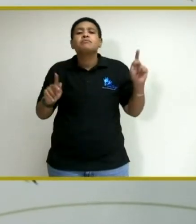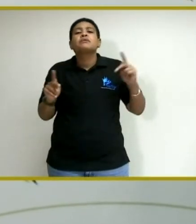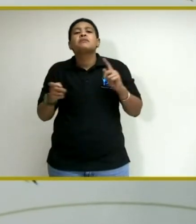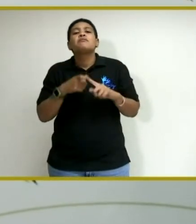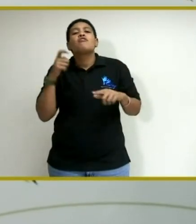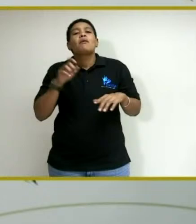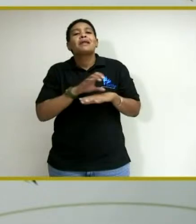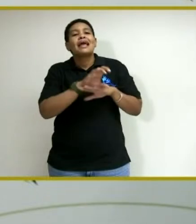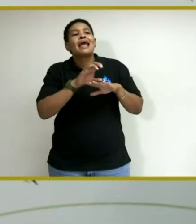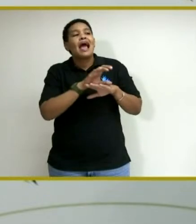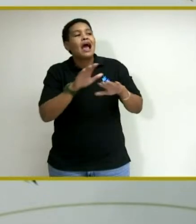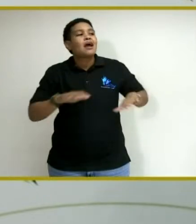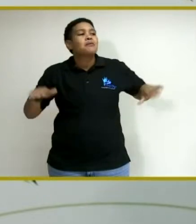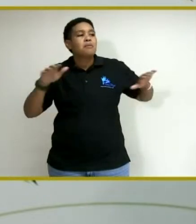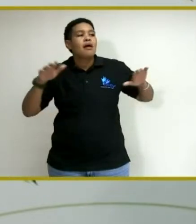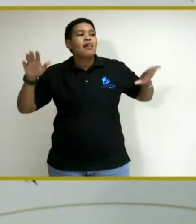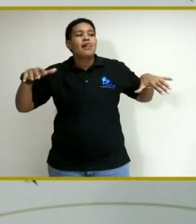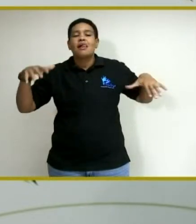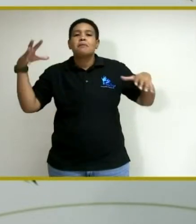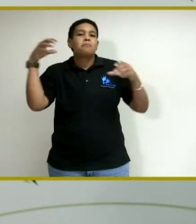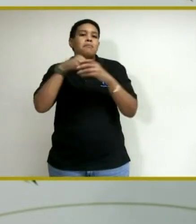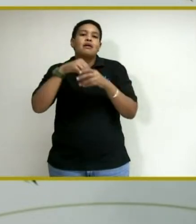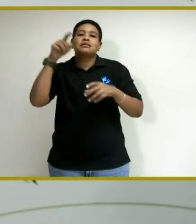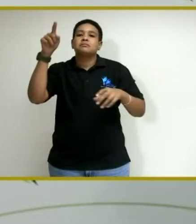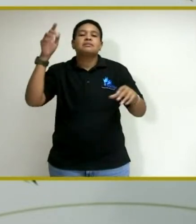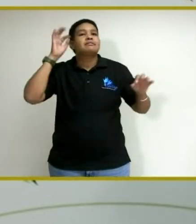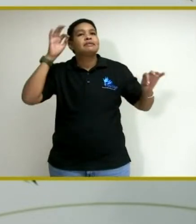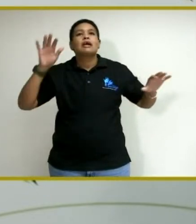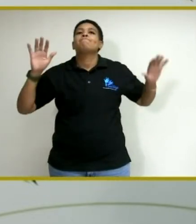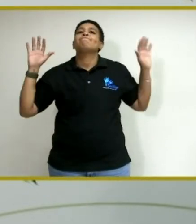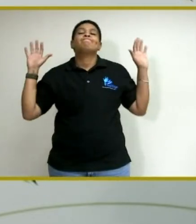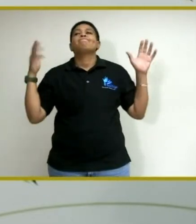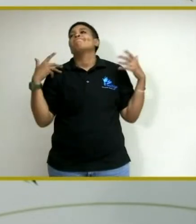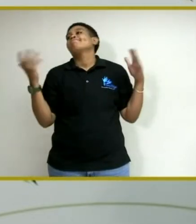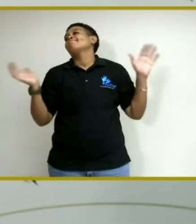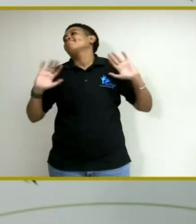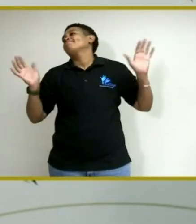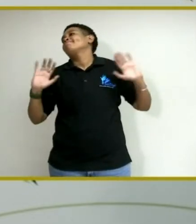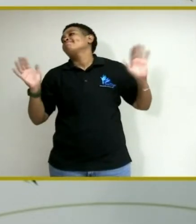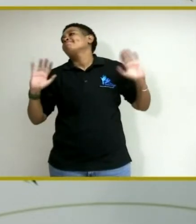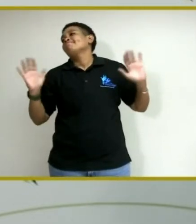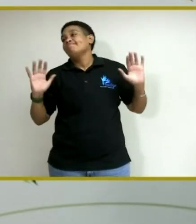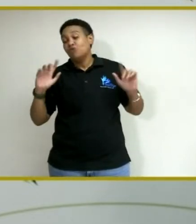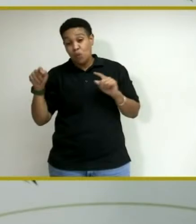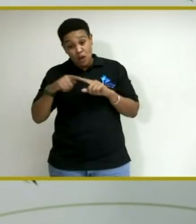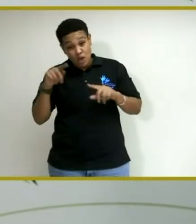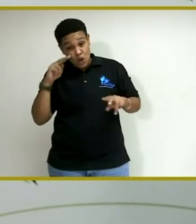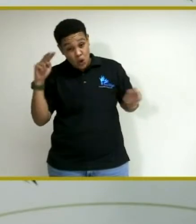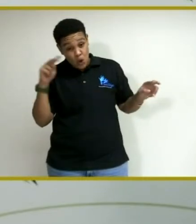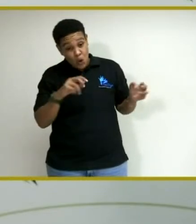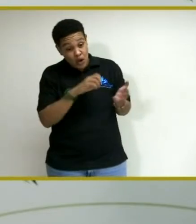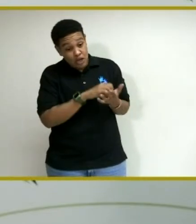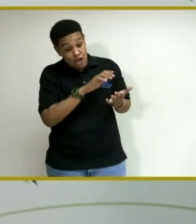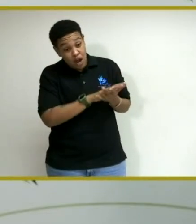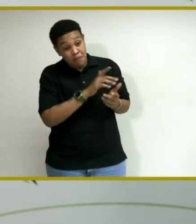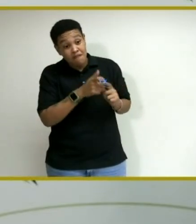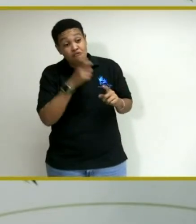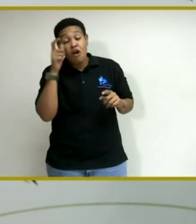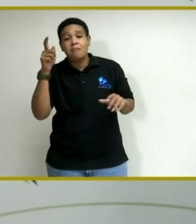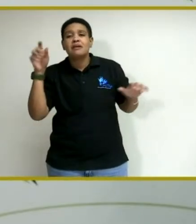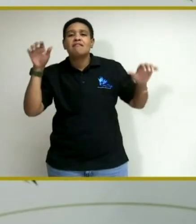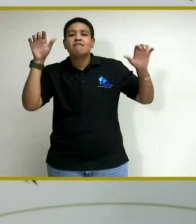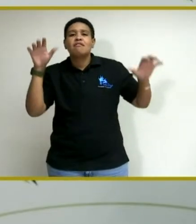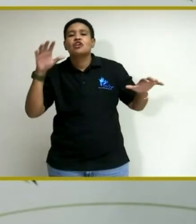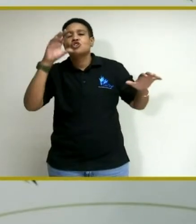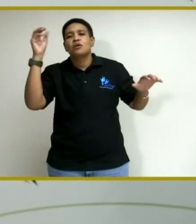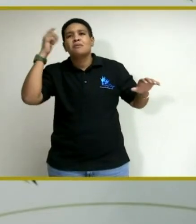the Caribbean did not so participate. So when you look at the documentation from the manufacturers,